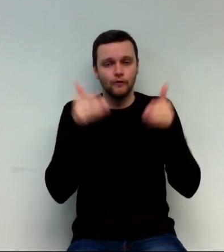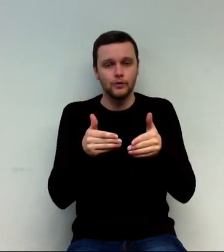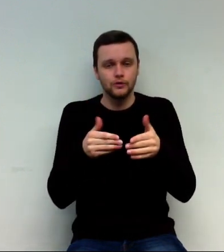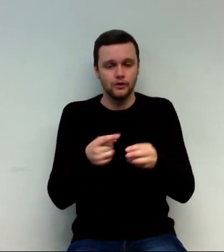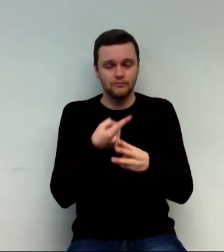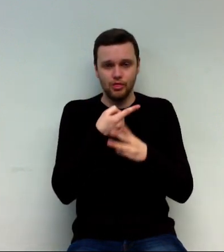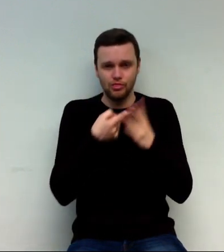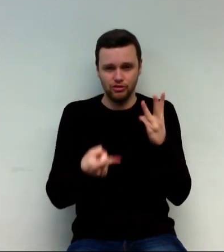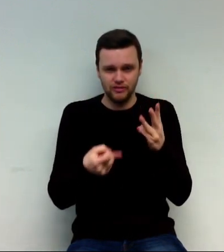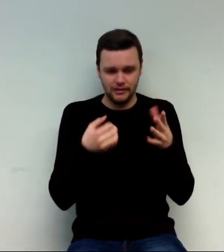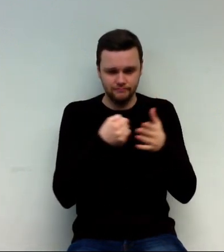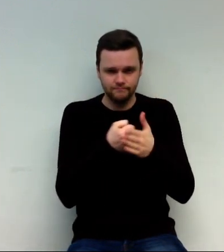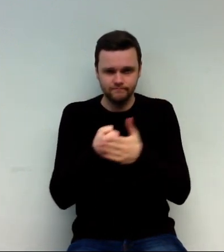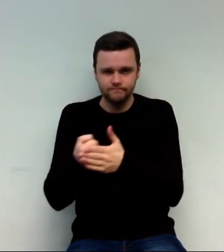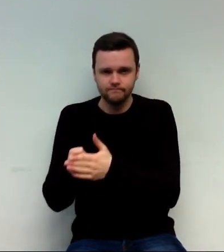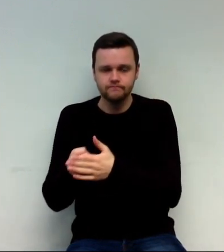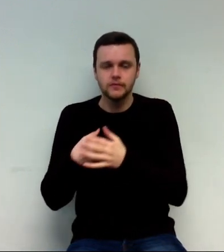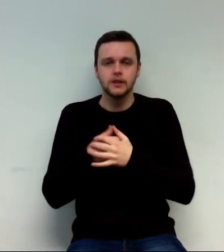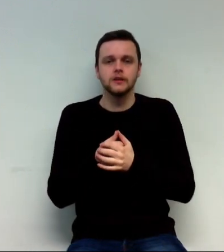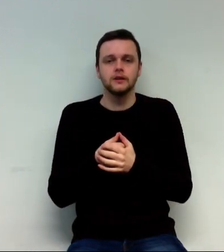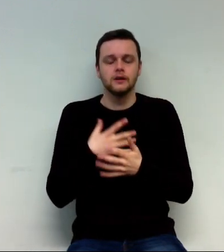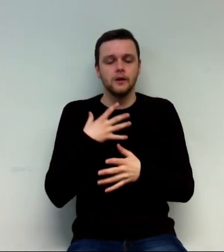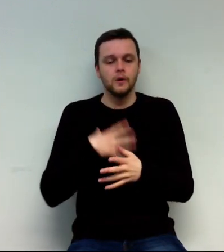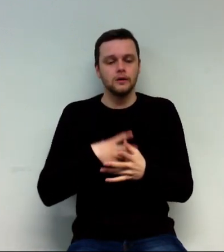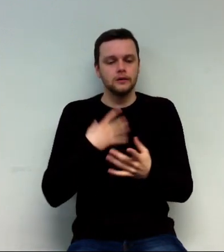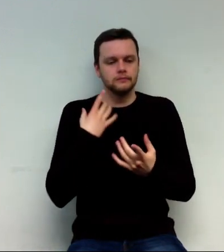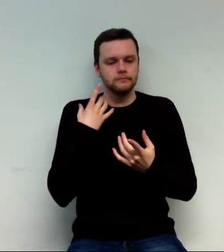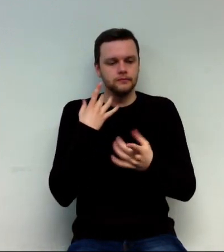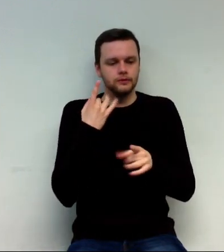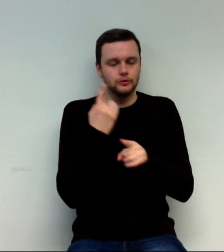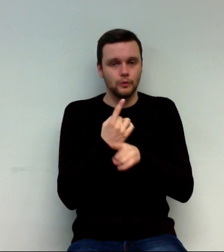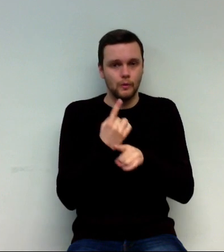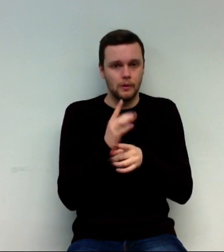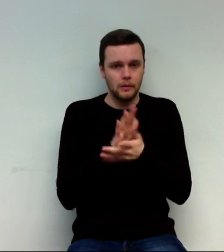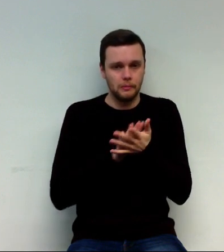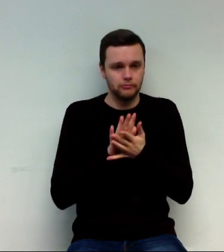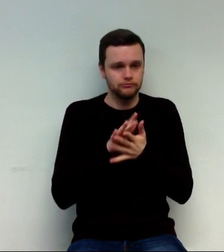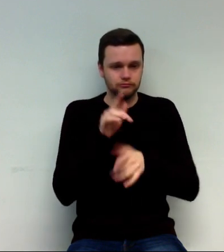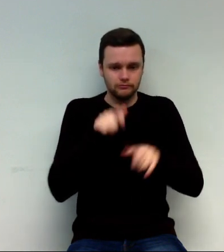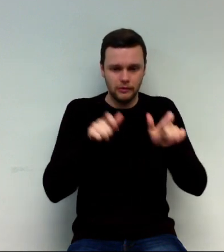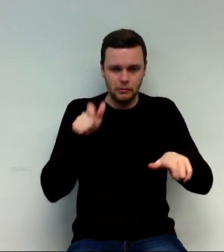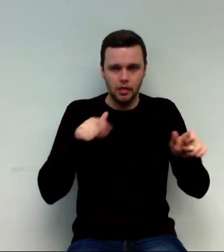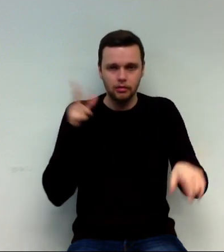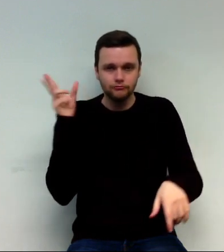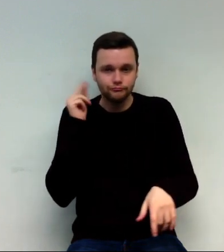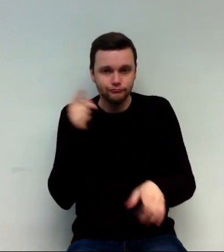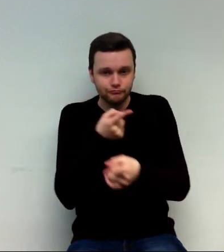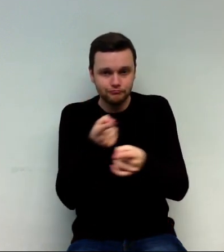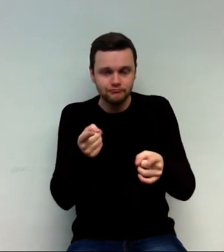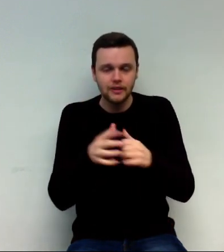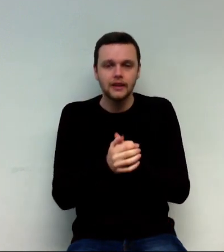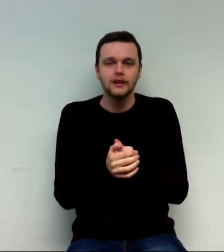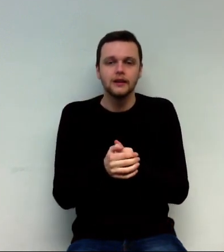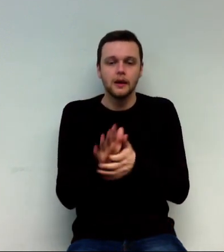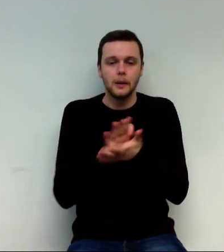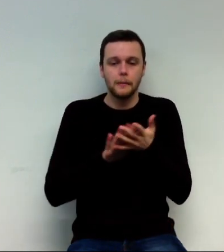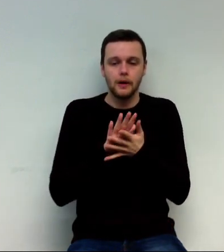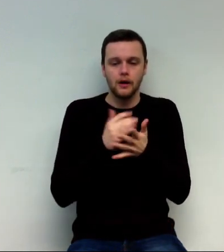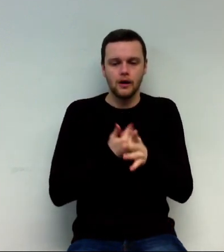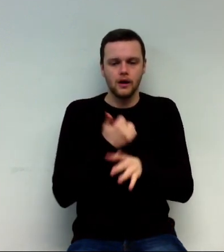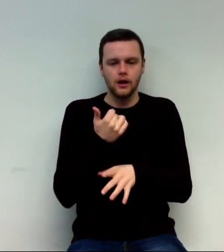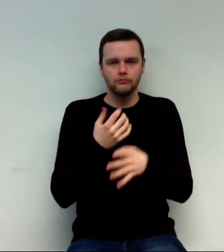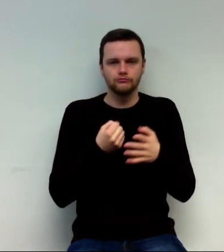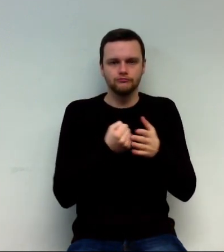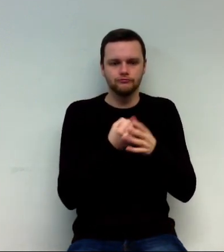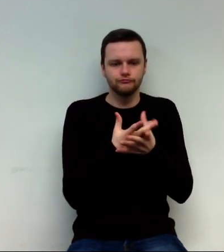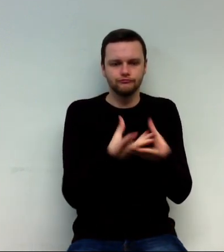three main ones, which we want to talk to the people listening about getting rid of and how